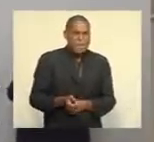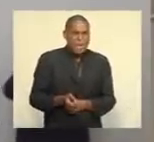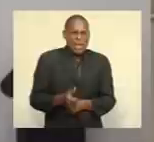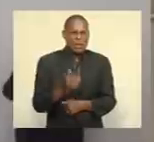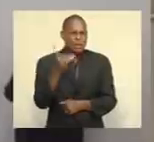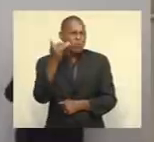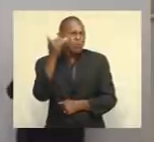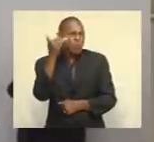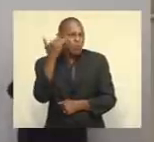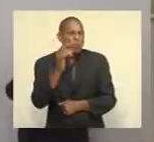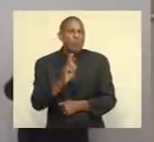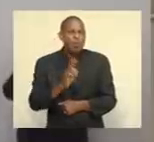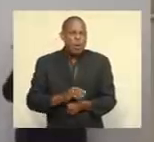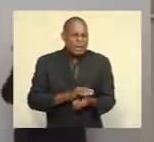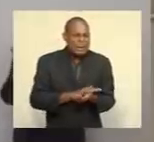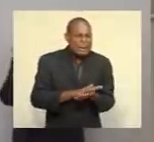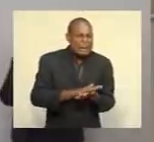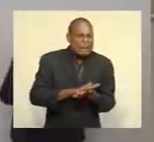room as it was being cleaned.